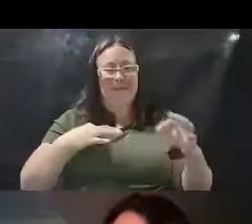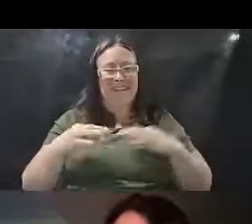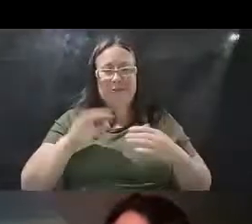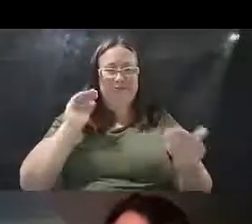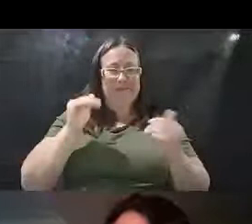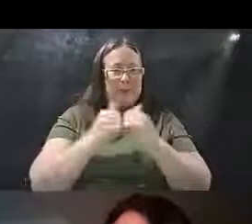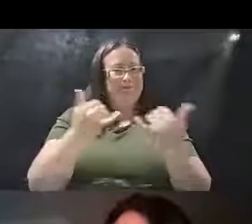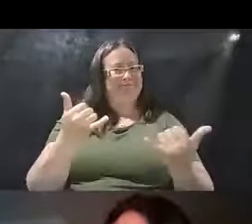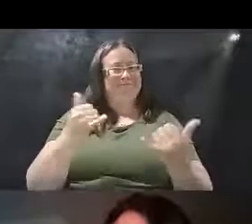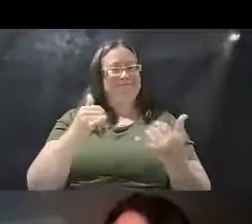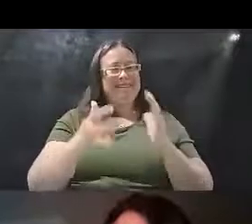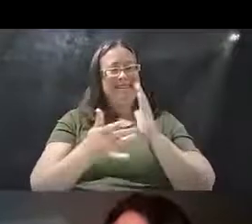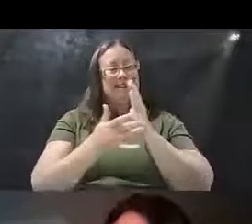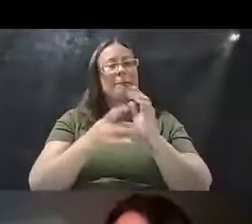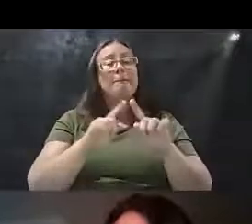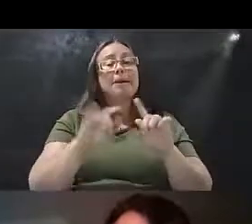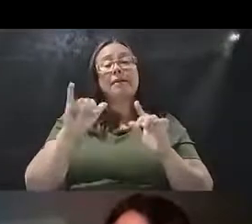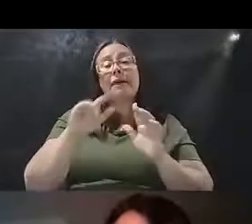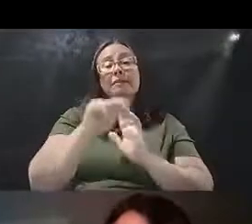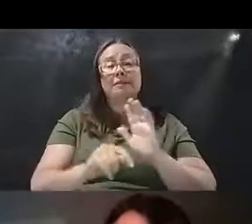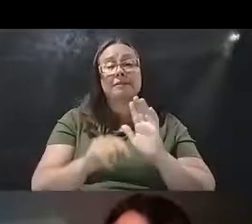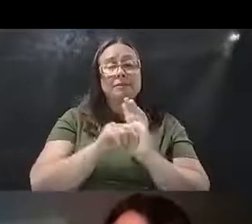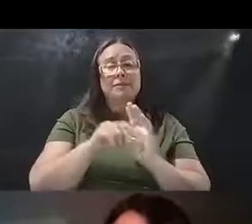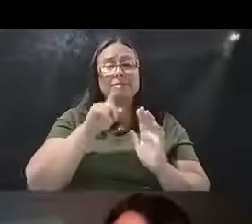at the time, the